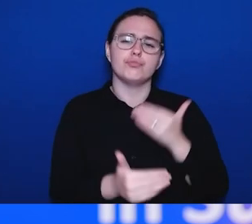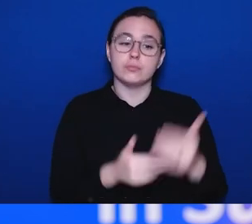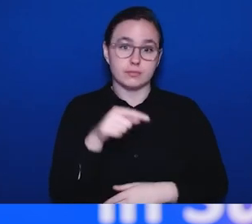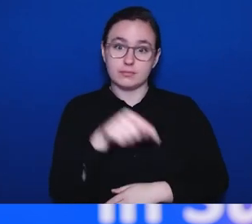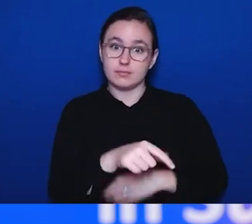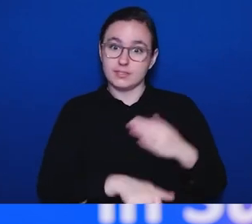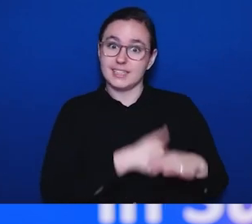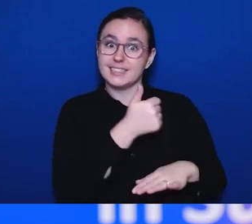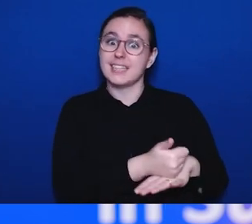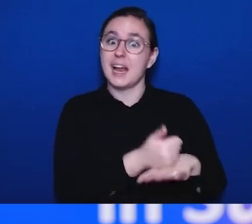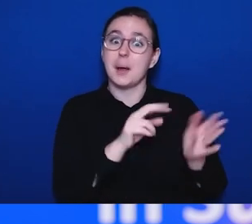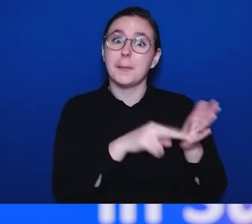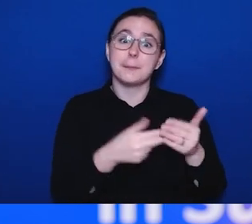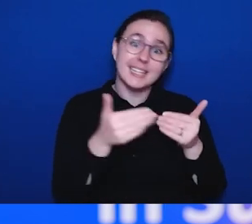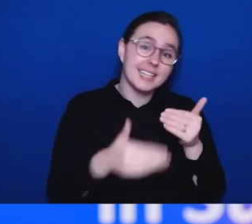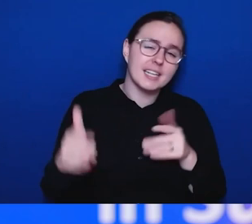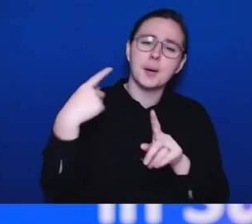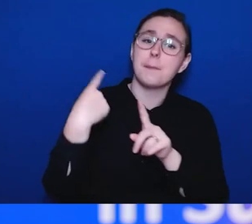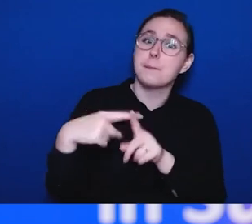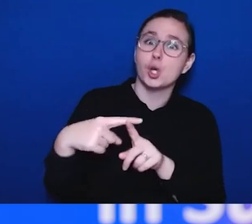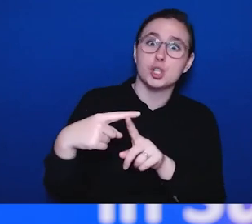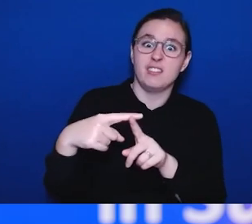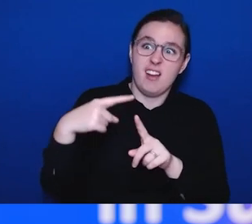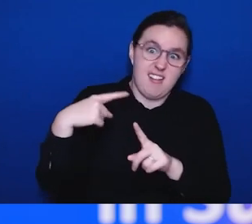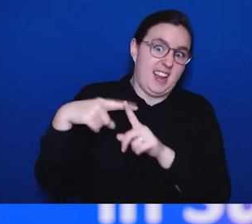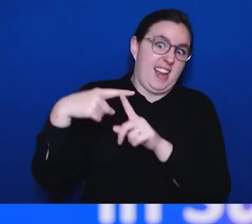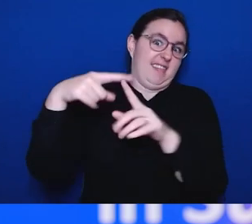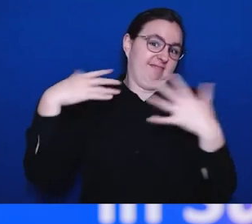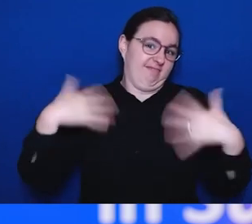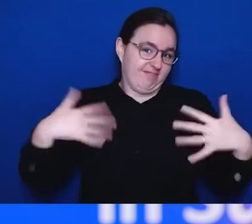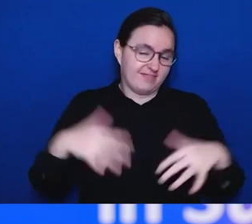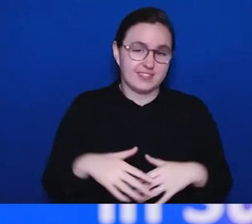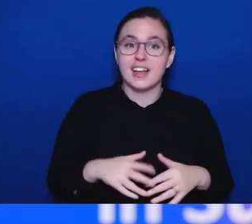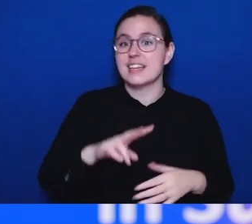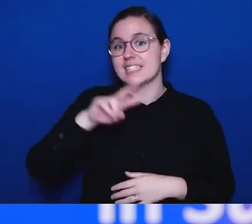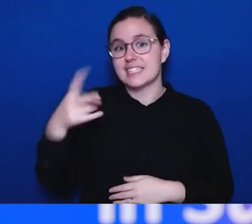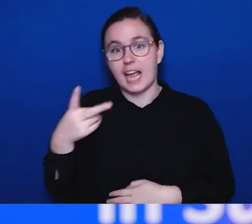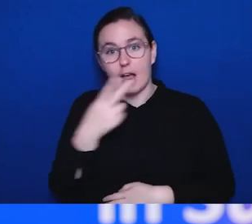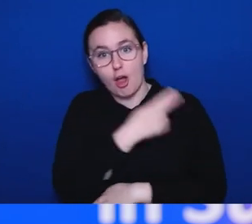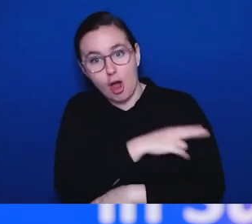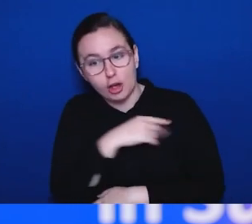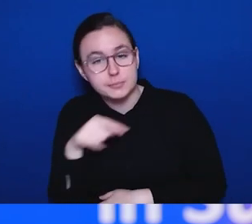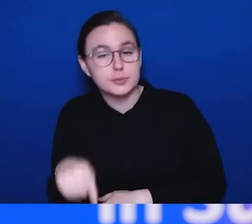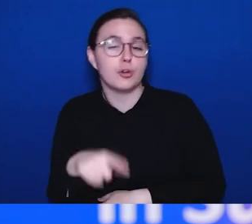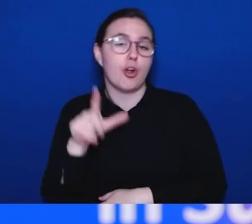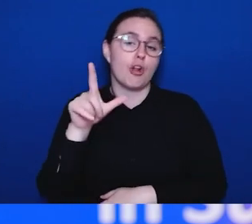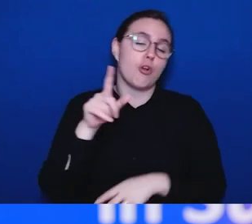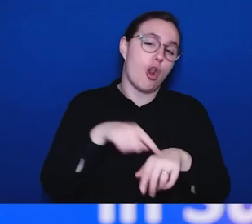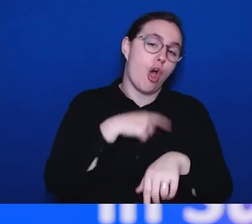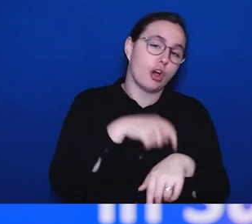made an enormous difference every day. This promises an even brighter future for Surrey. Having a medical school